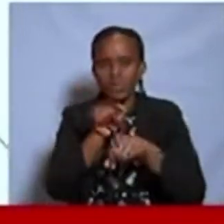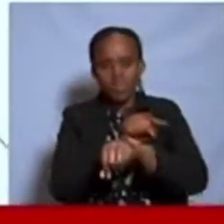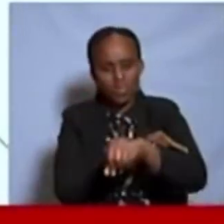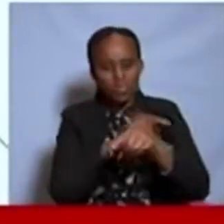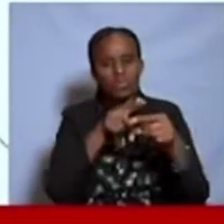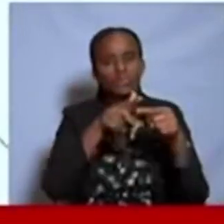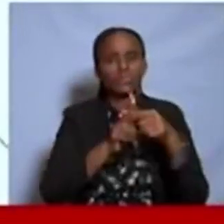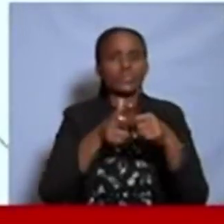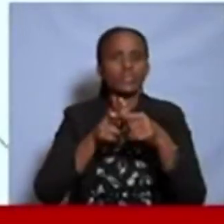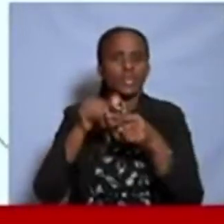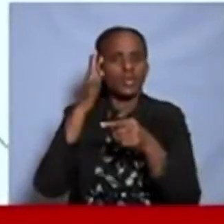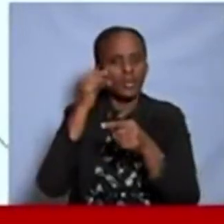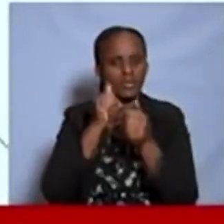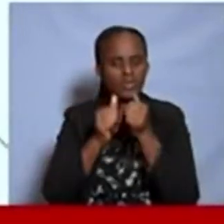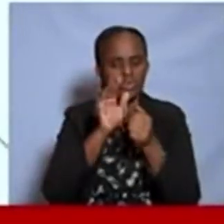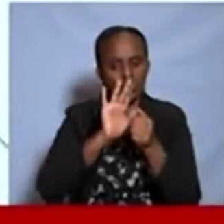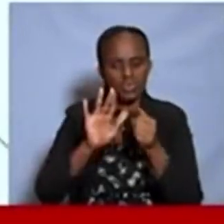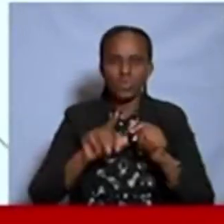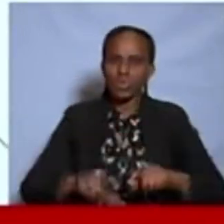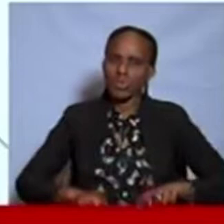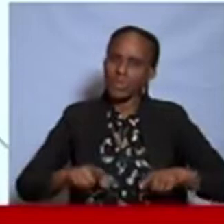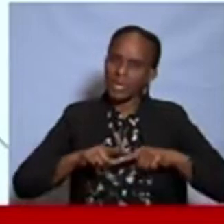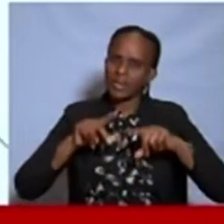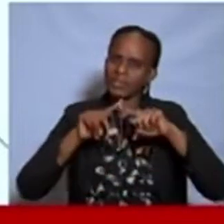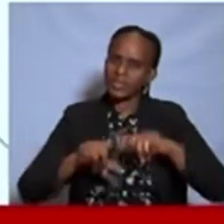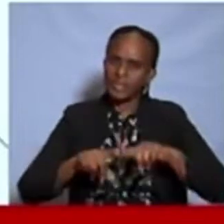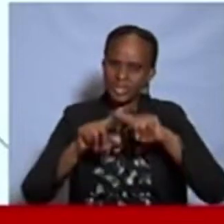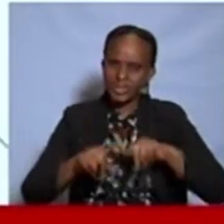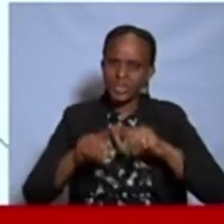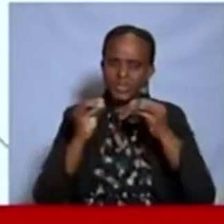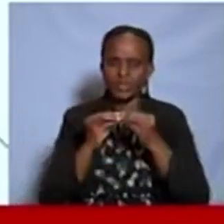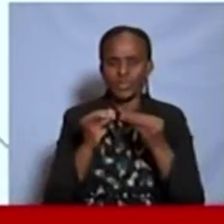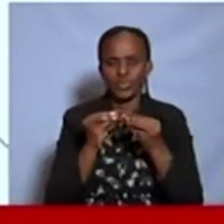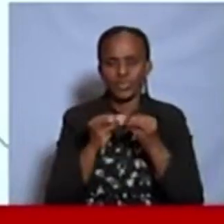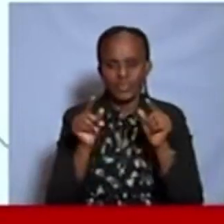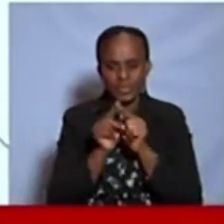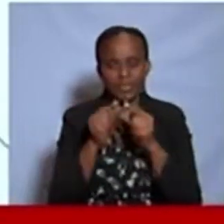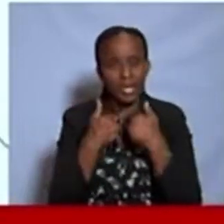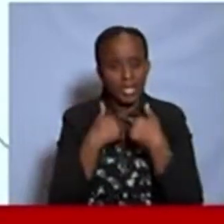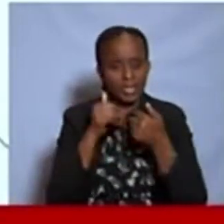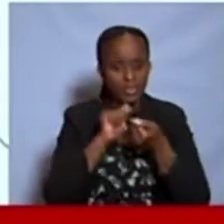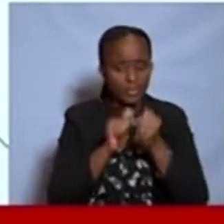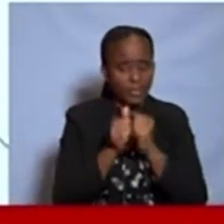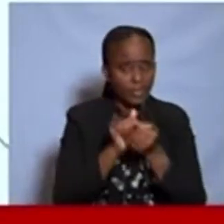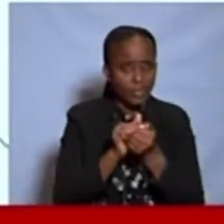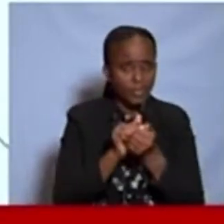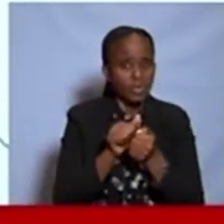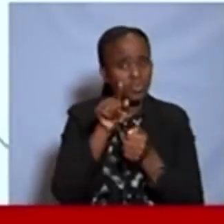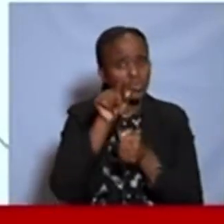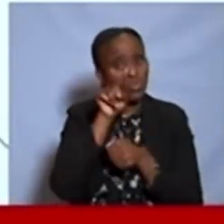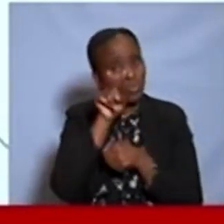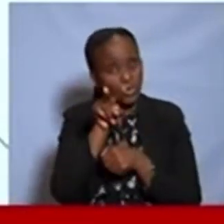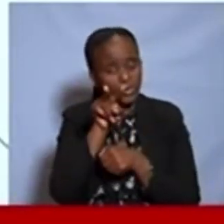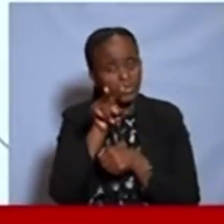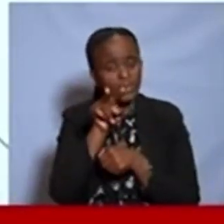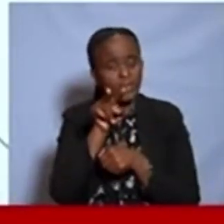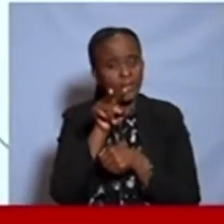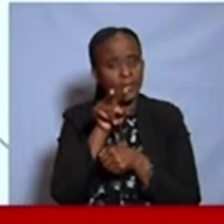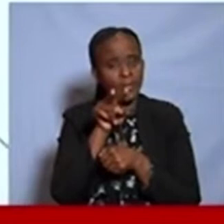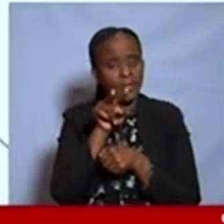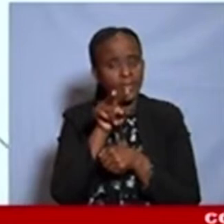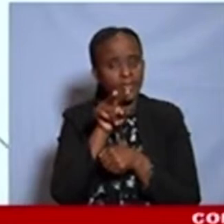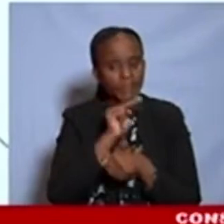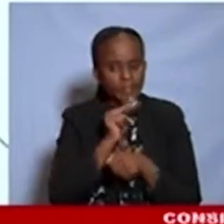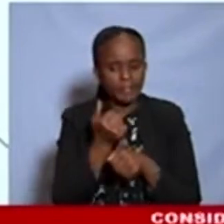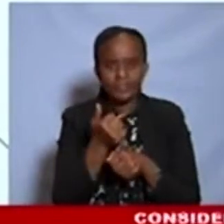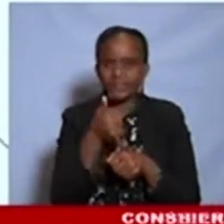it? Because that's your livelihood. And it had a problem, you watch. So we'd